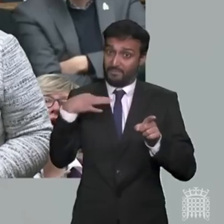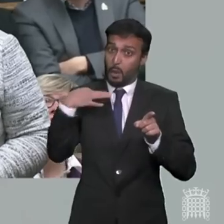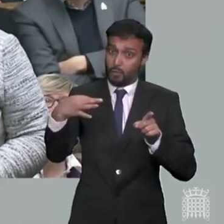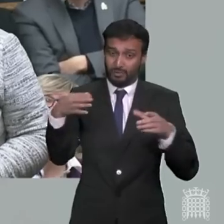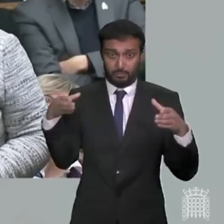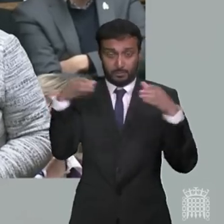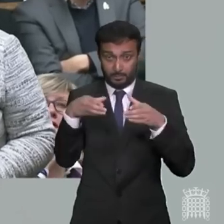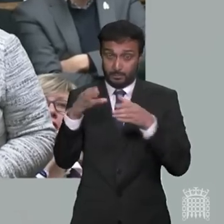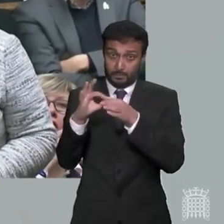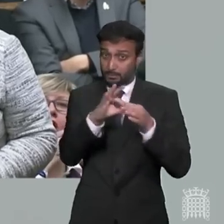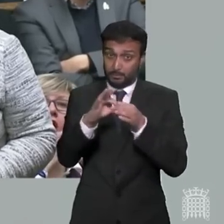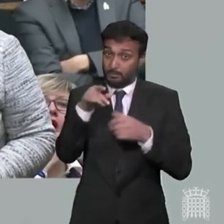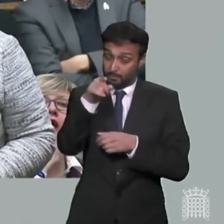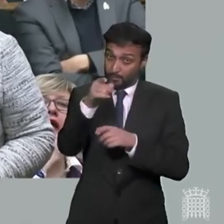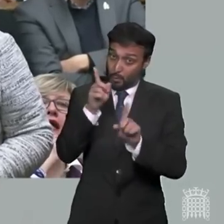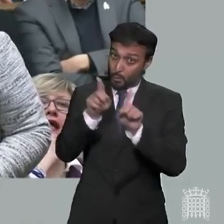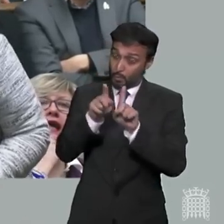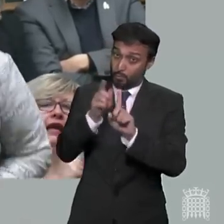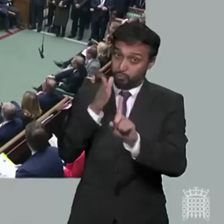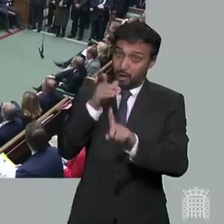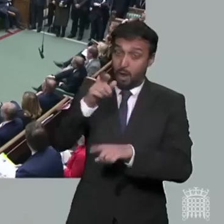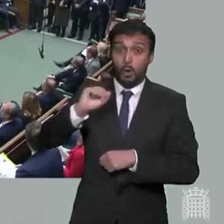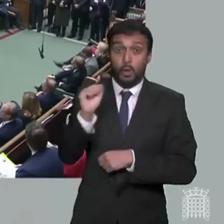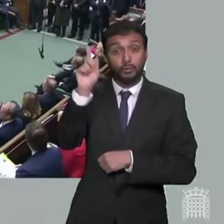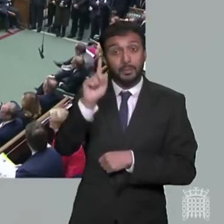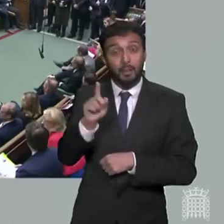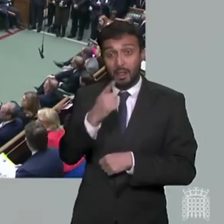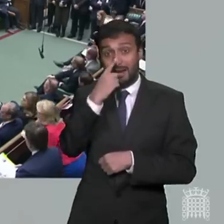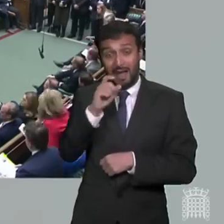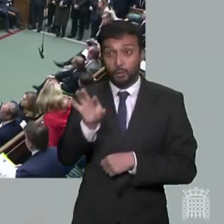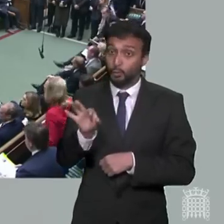of Scotland can choose whether to stay in it or not?